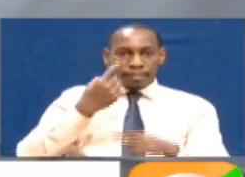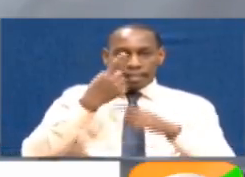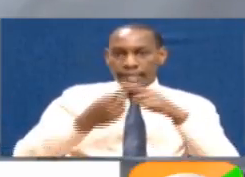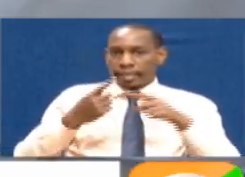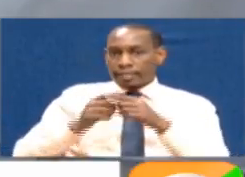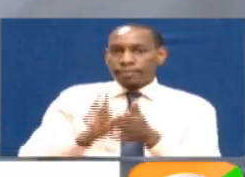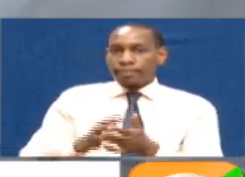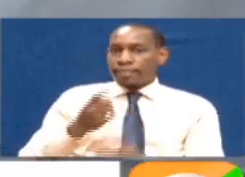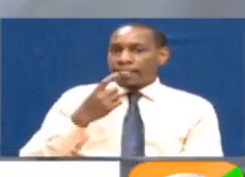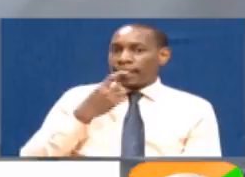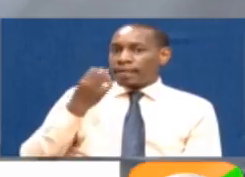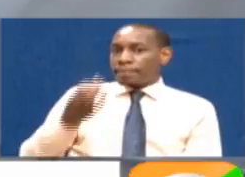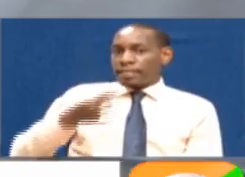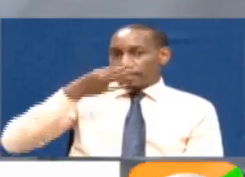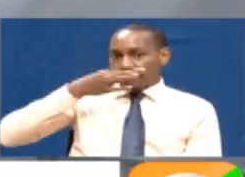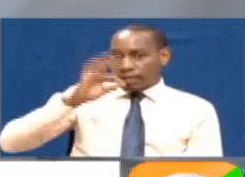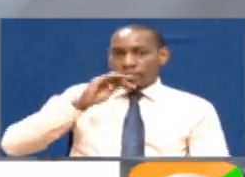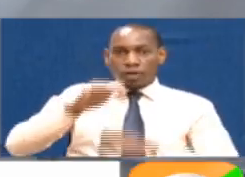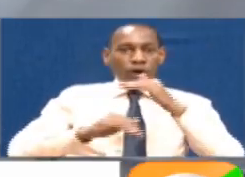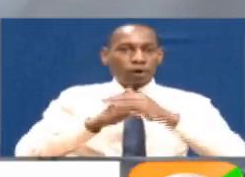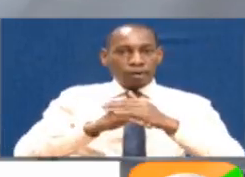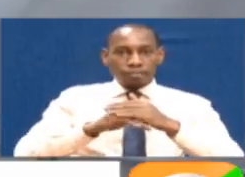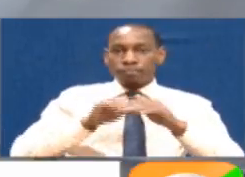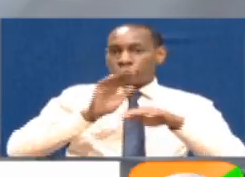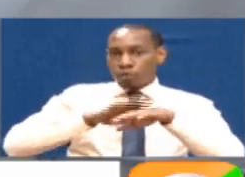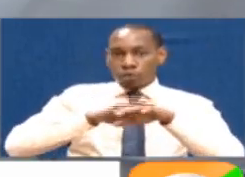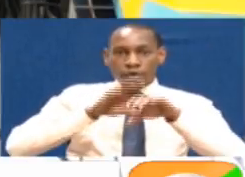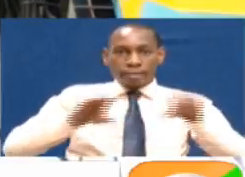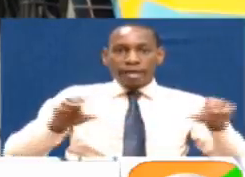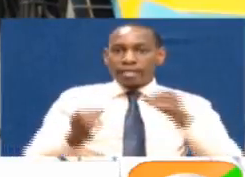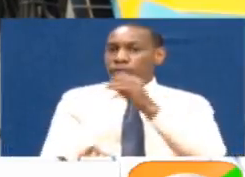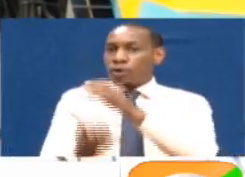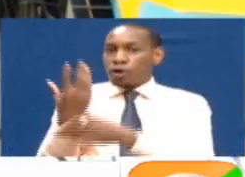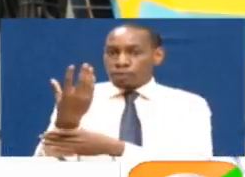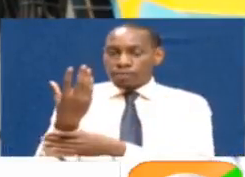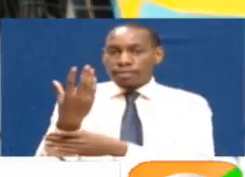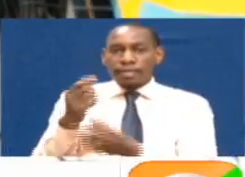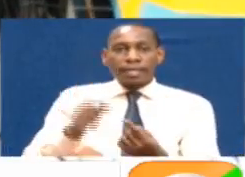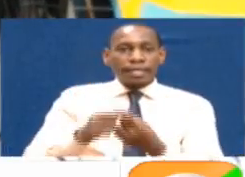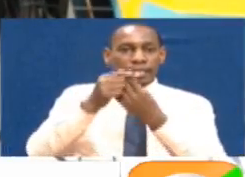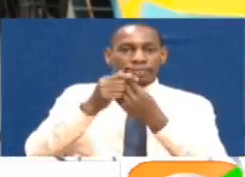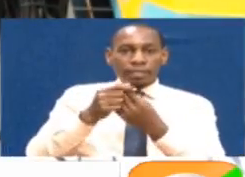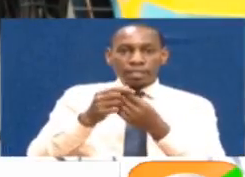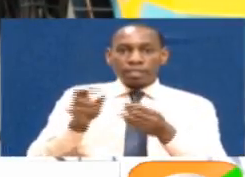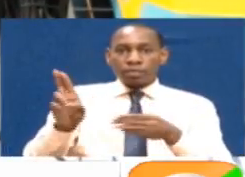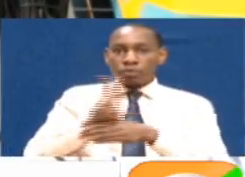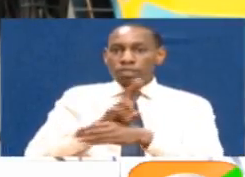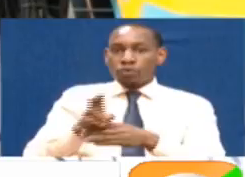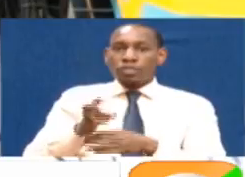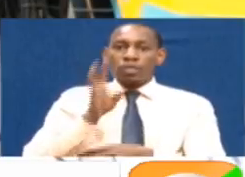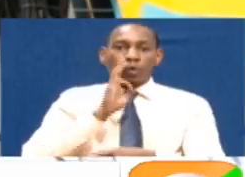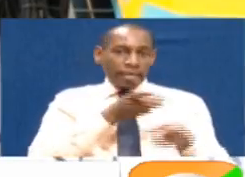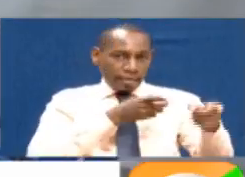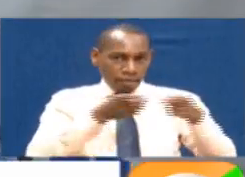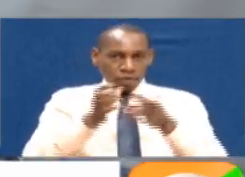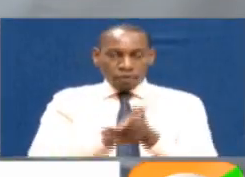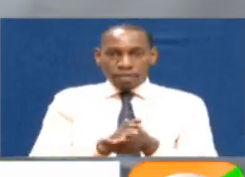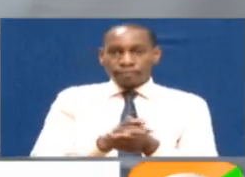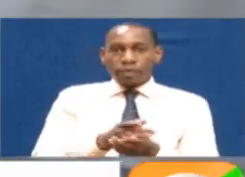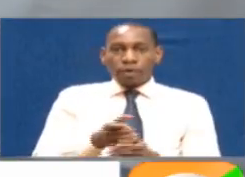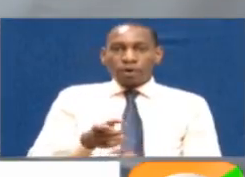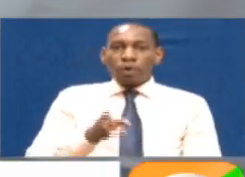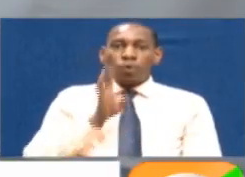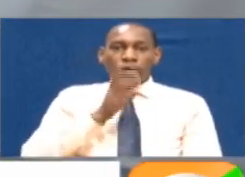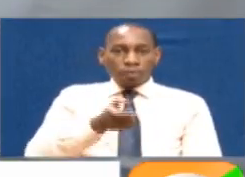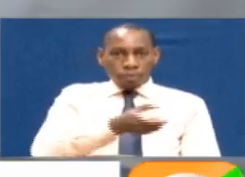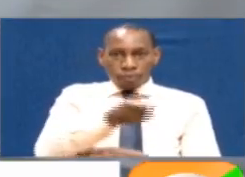French beans. All of these are good marketable crops, especially under irrigation. The irrigation is intended to